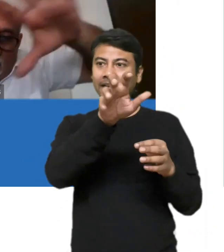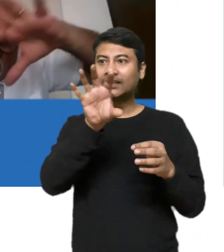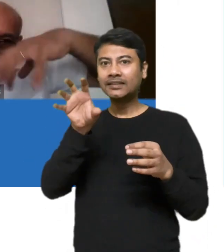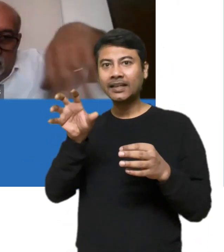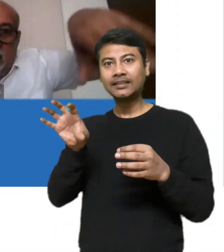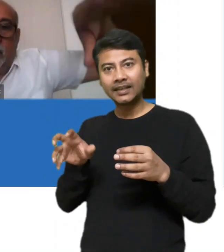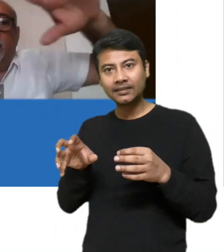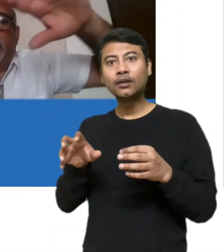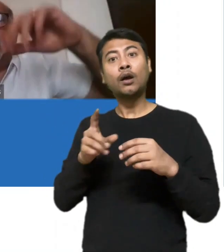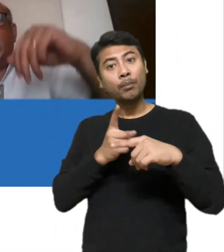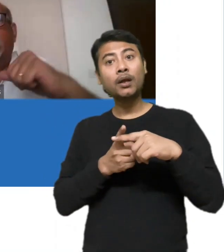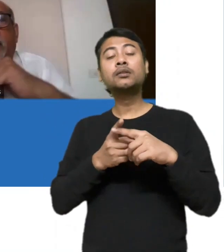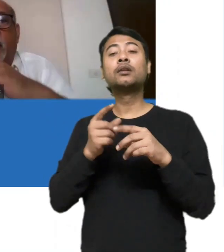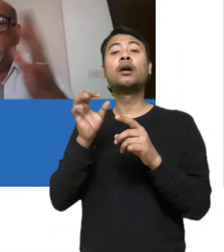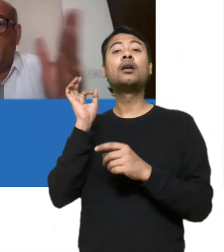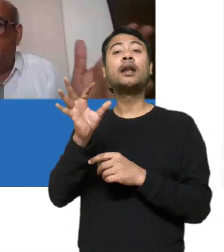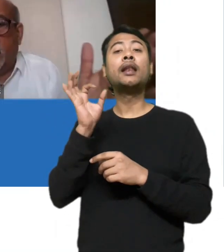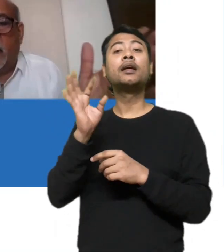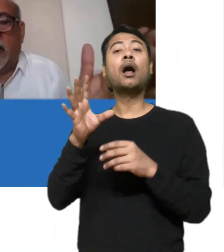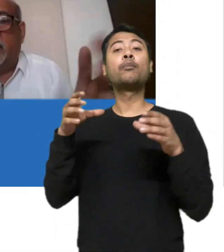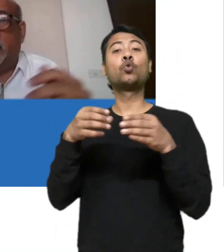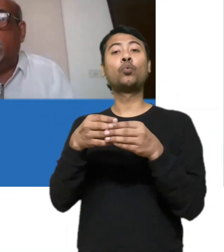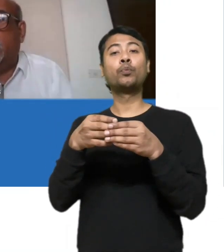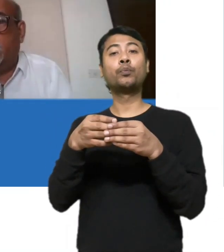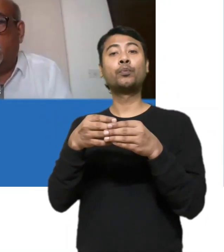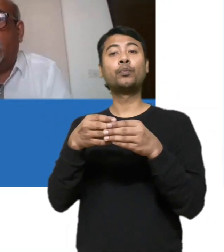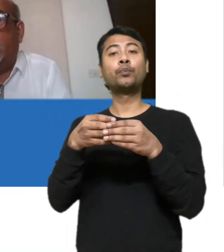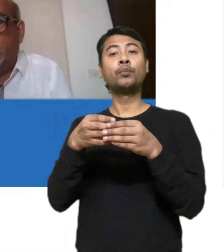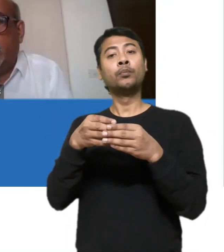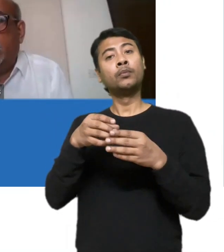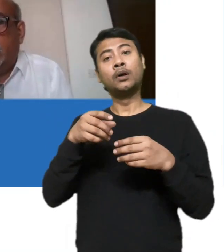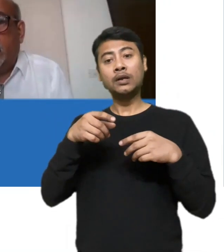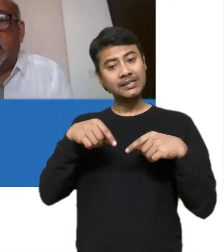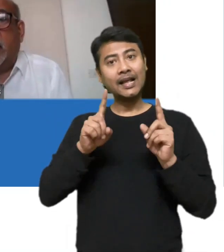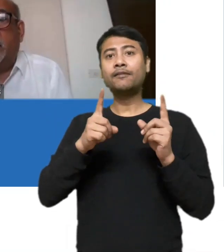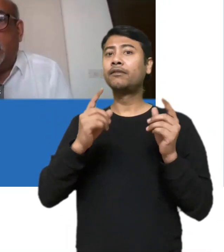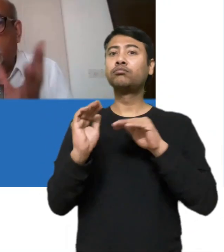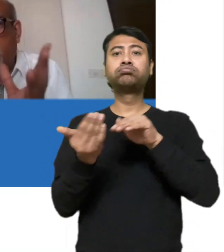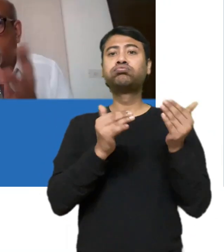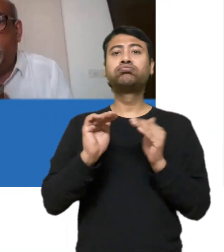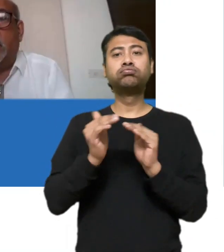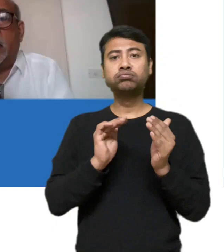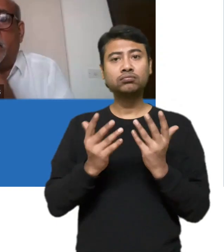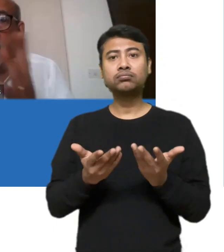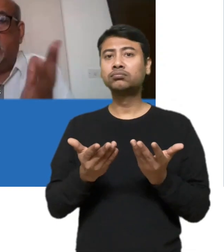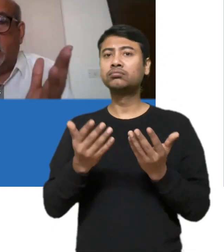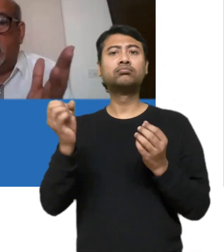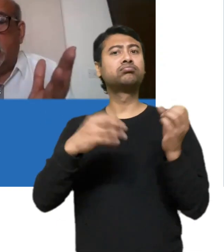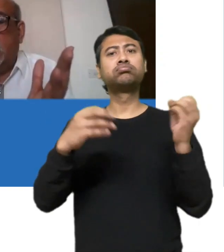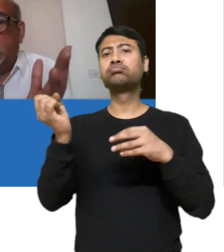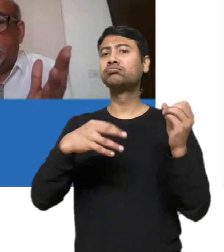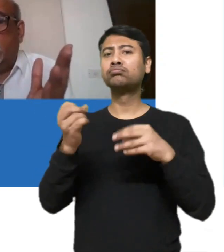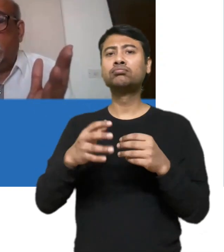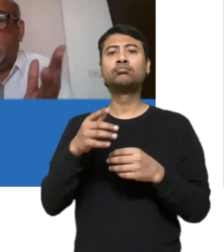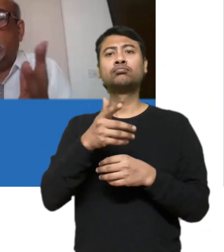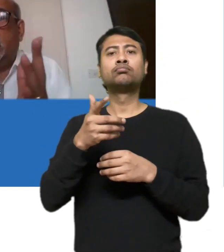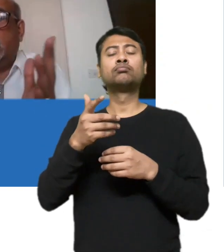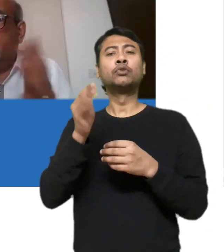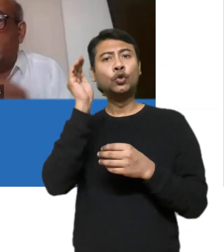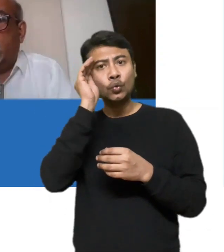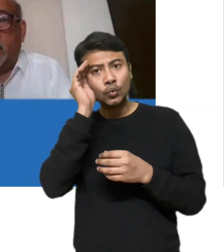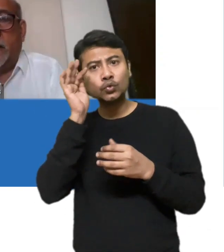groups of all the deaf people, and they want to share whatever they want to share. Sometimes it's news, sometimes it's So